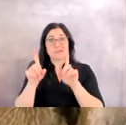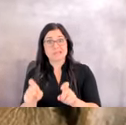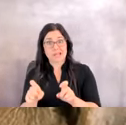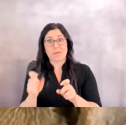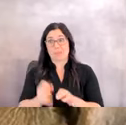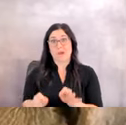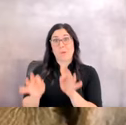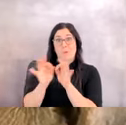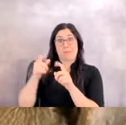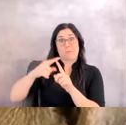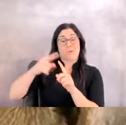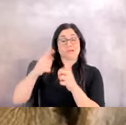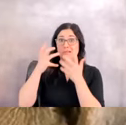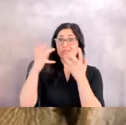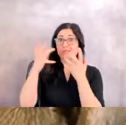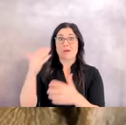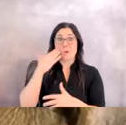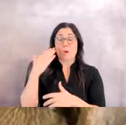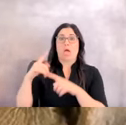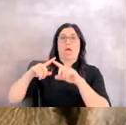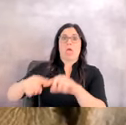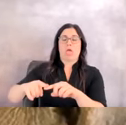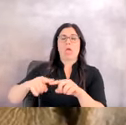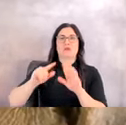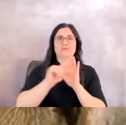worth quite a bit of their grade and they receive a zero,